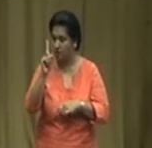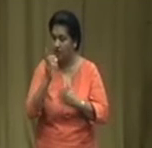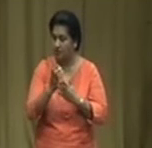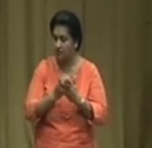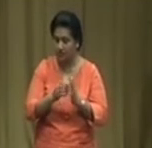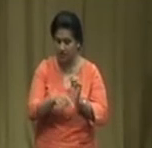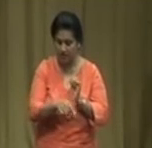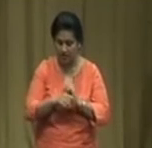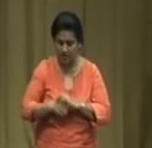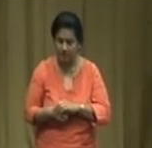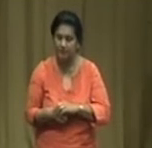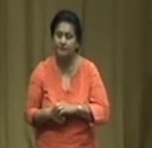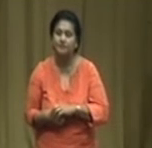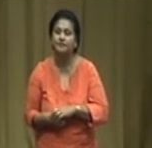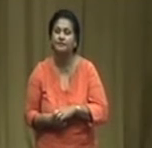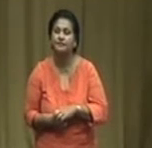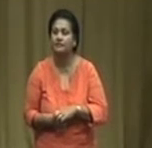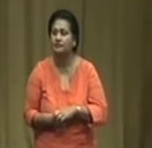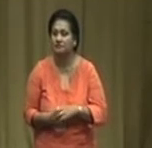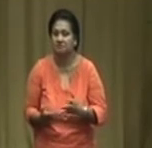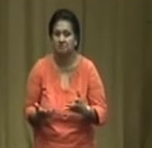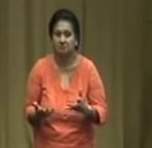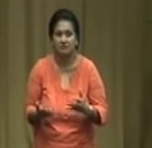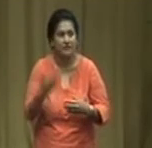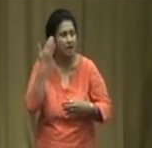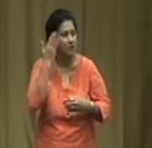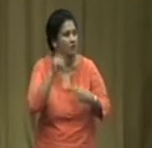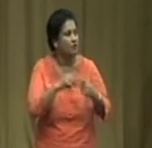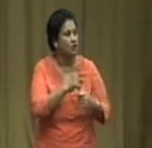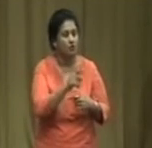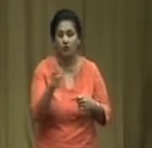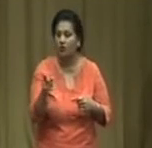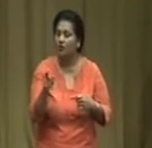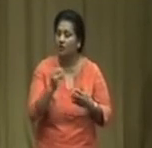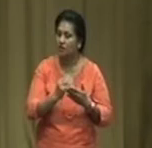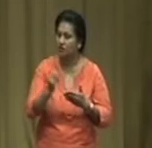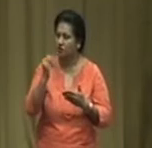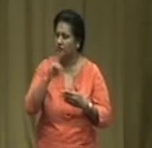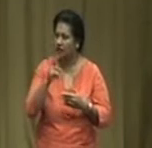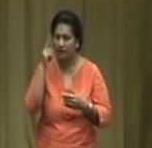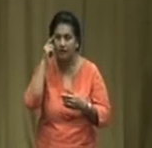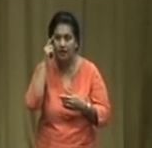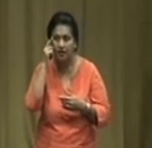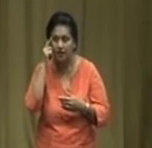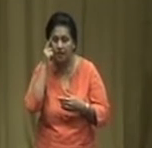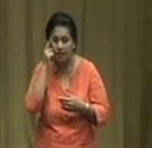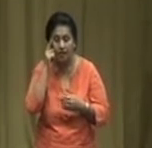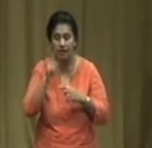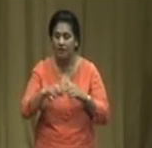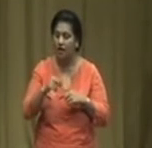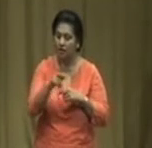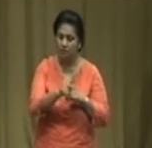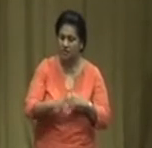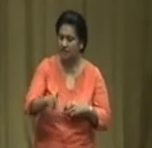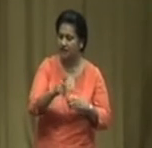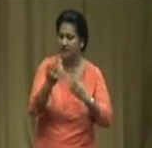have. I mean, I don't know your institution well enough, but what immediately comes to mind is something in the area of Pacific Studies. I